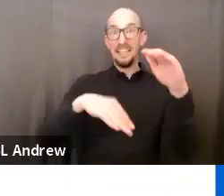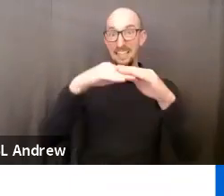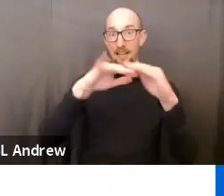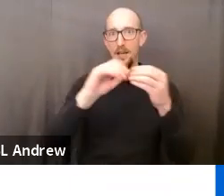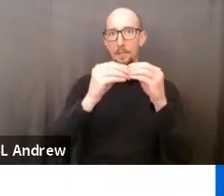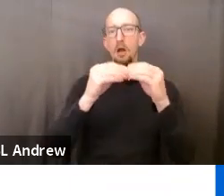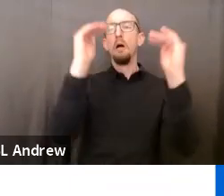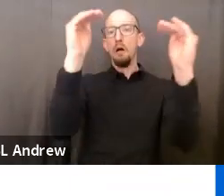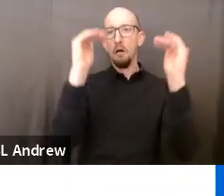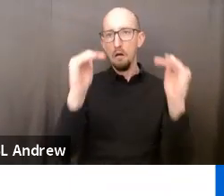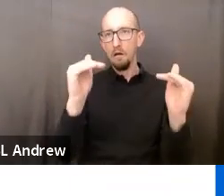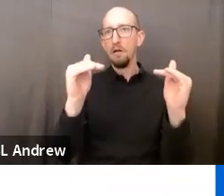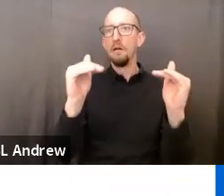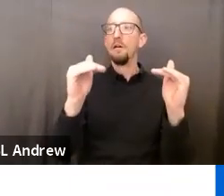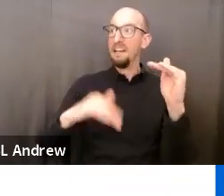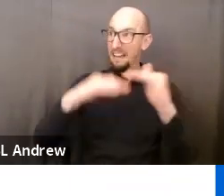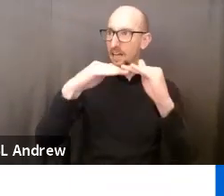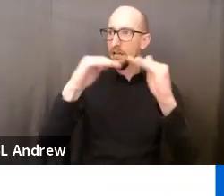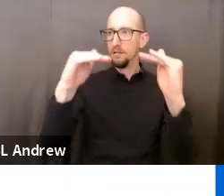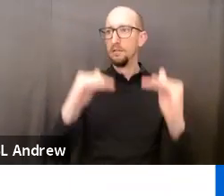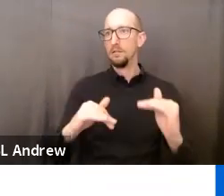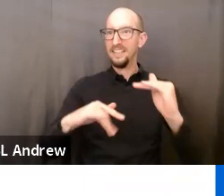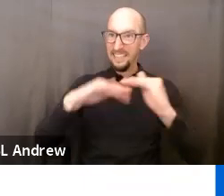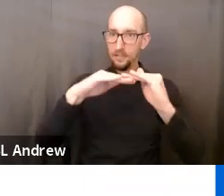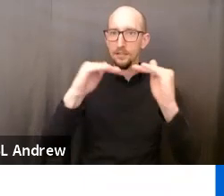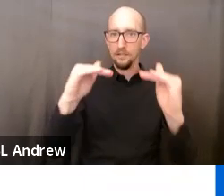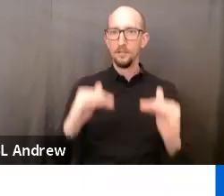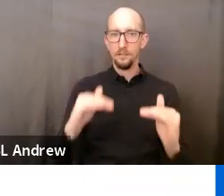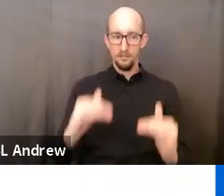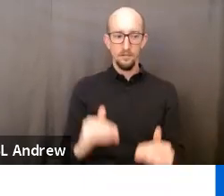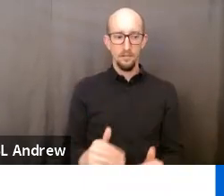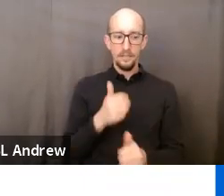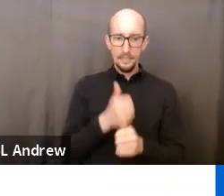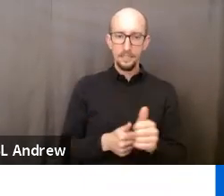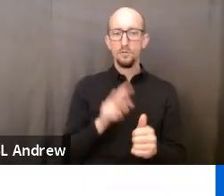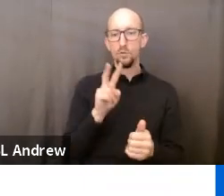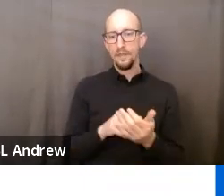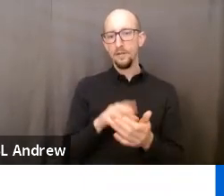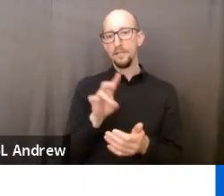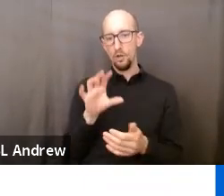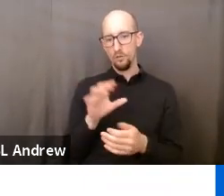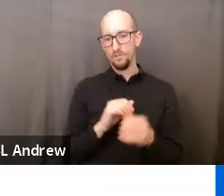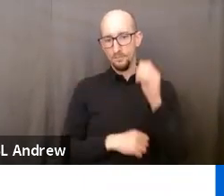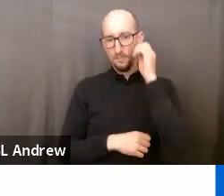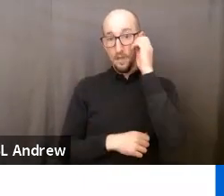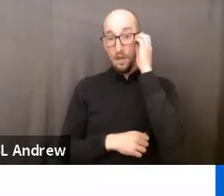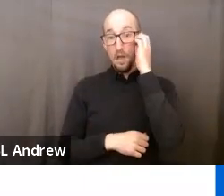So in this case, the tier that missed the cutoff would have put us at